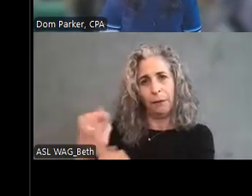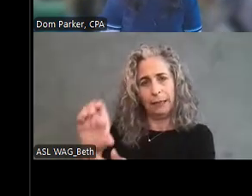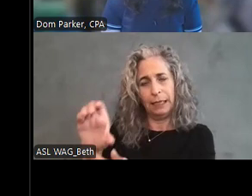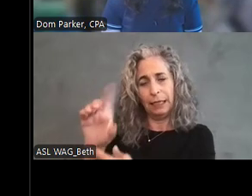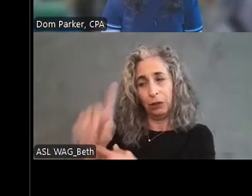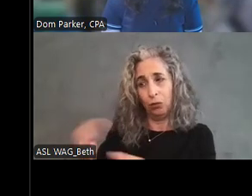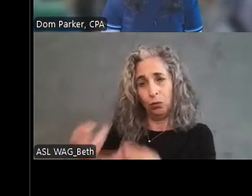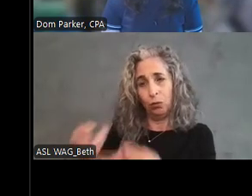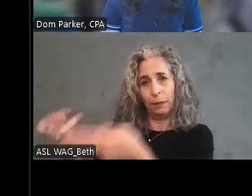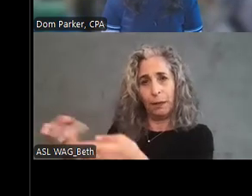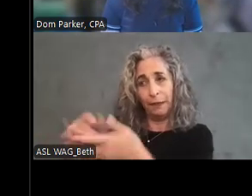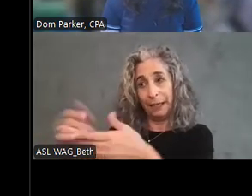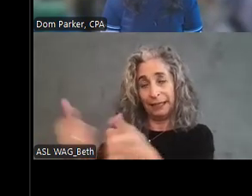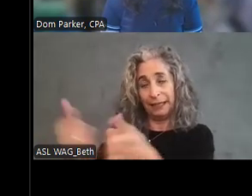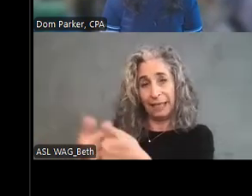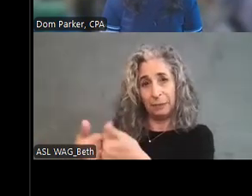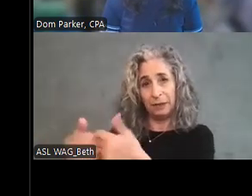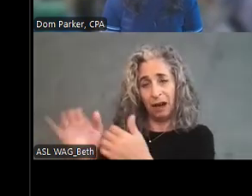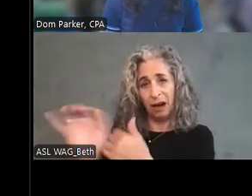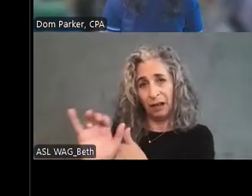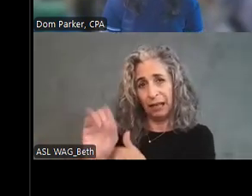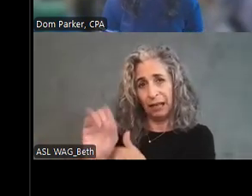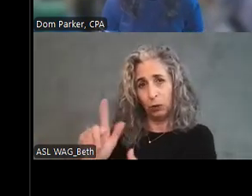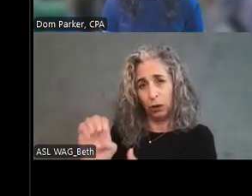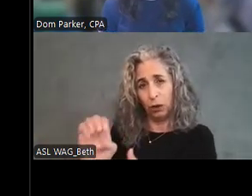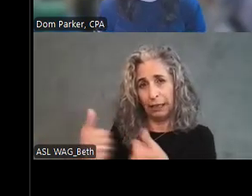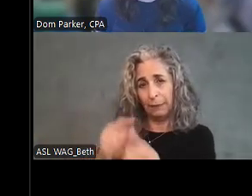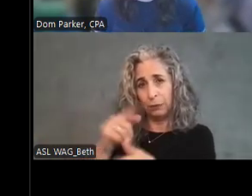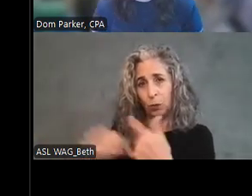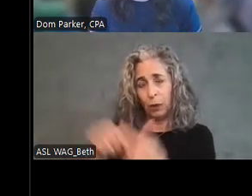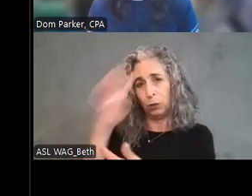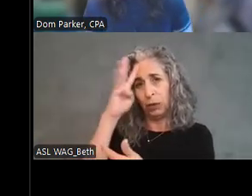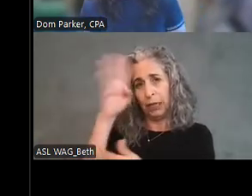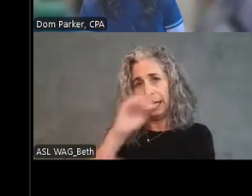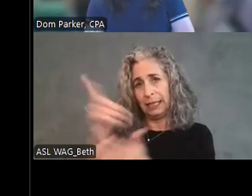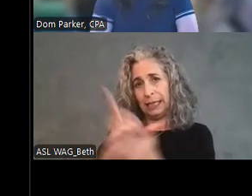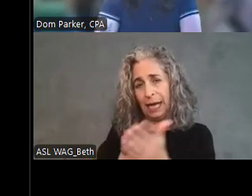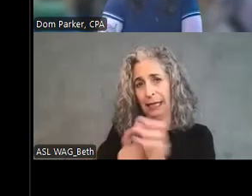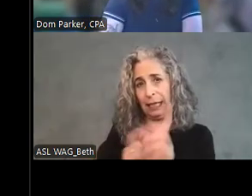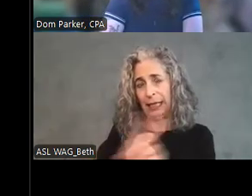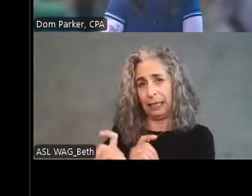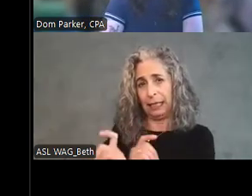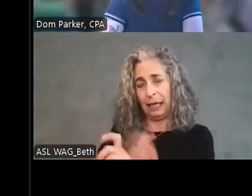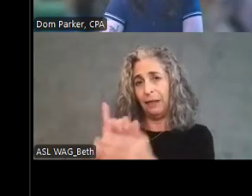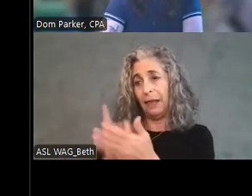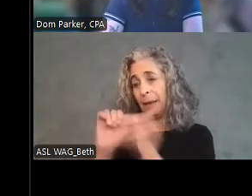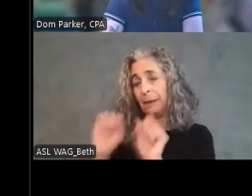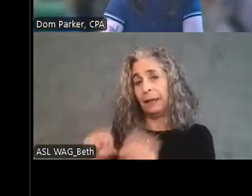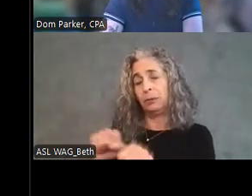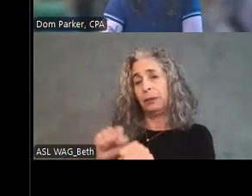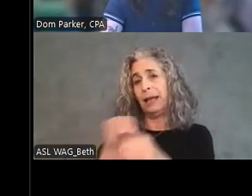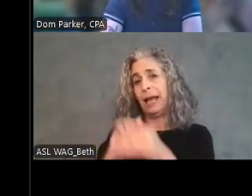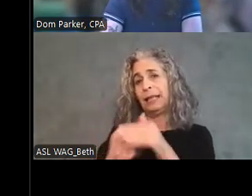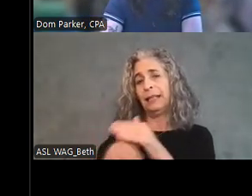treat these games as though they are console games when designing them? Know that this could potentially be accessed through the Steam